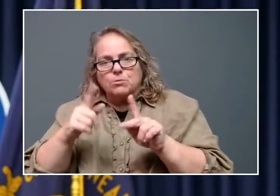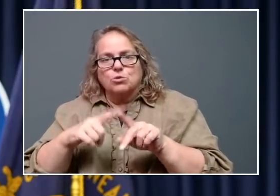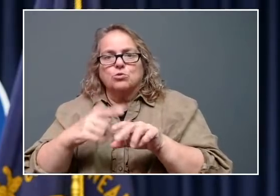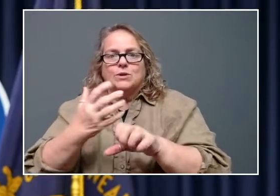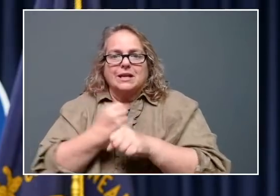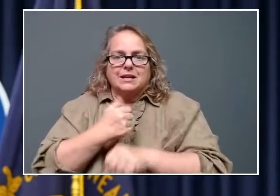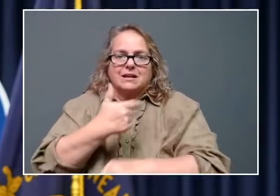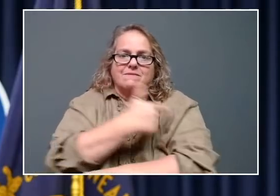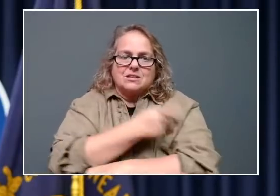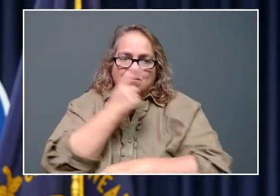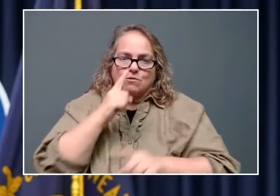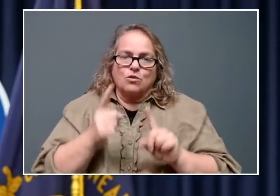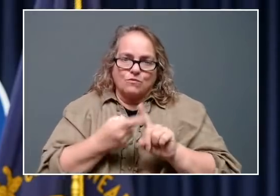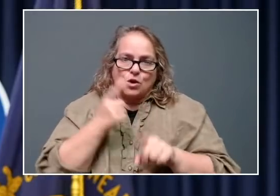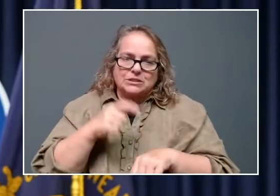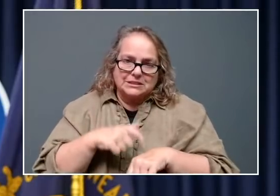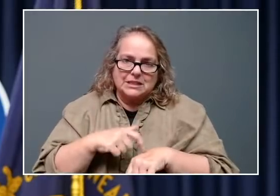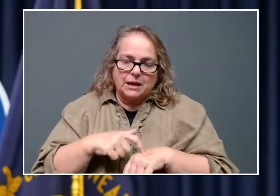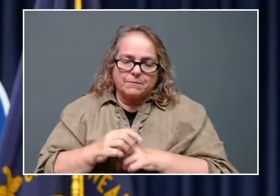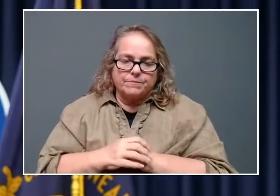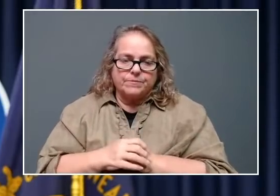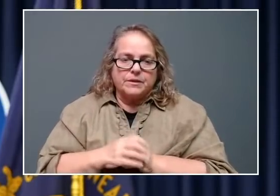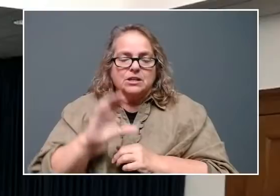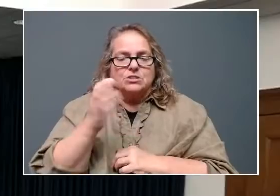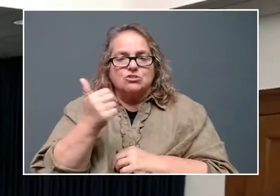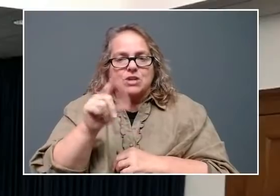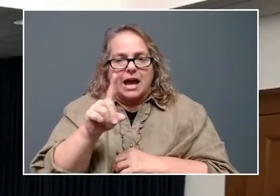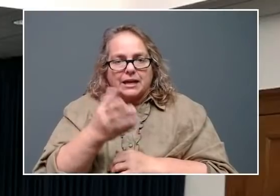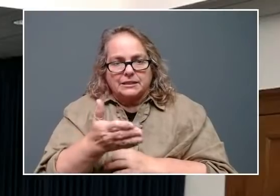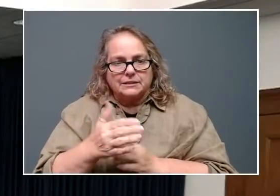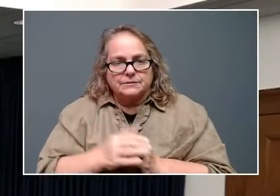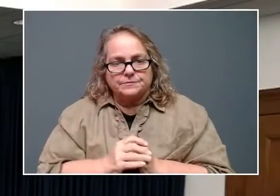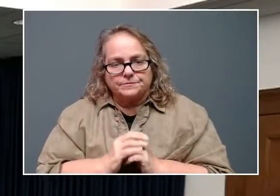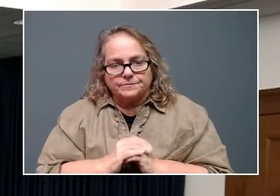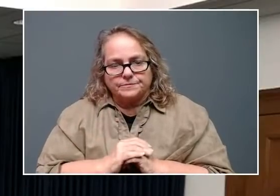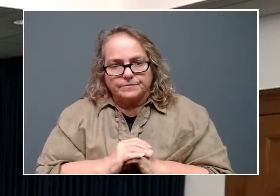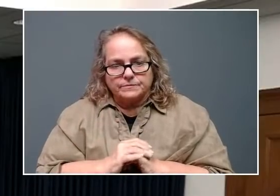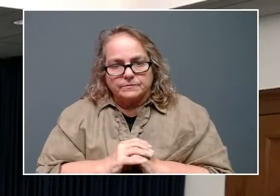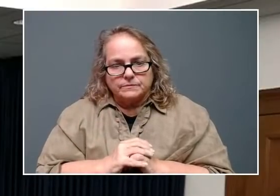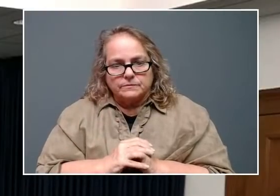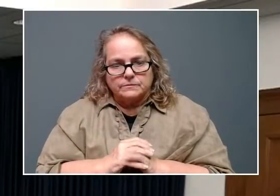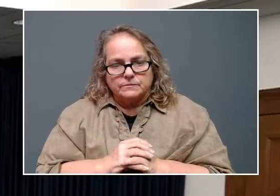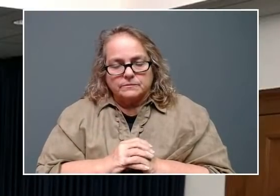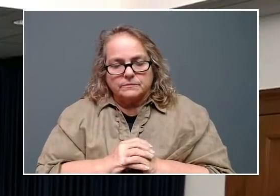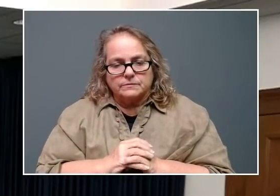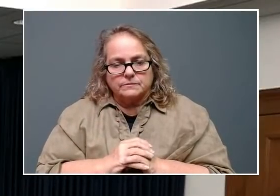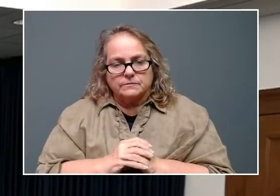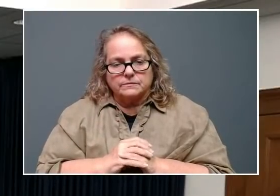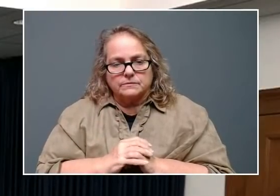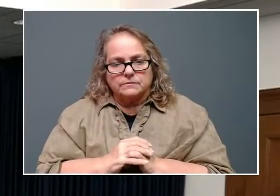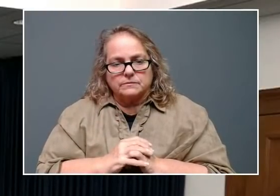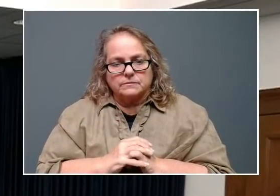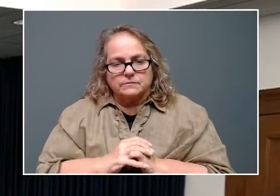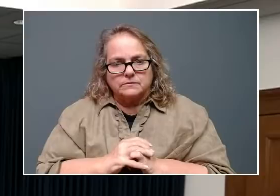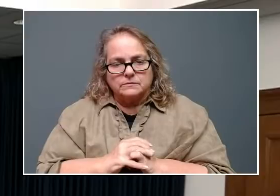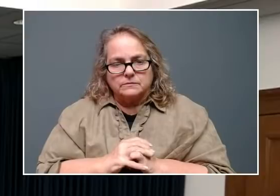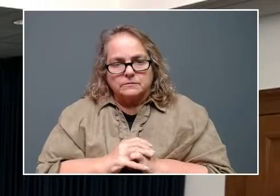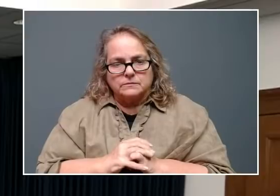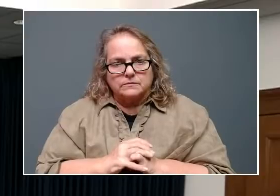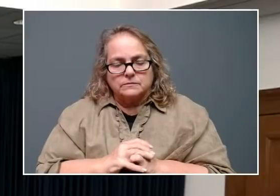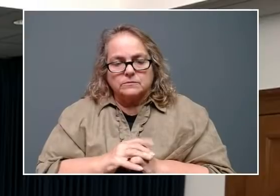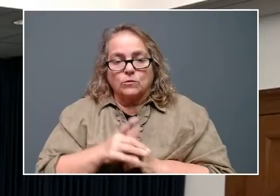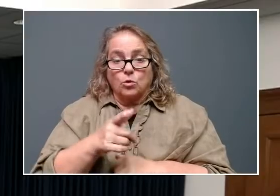time. Chad Hedrick. Looking at the hospital rates and those graphs that you showed, I mean, that's a sharp kind of curve right back up